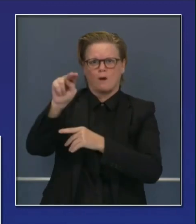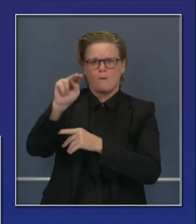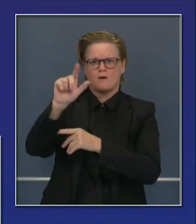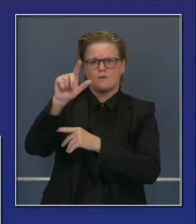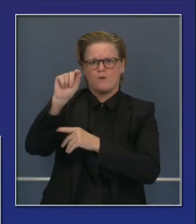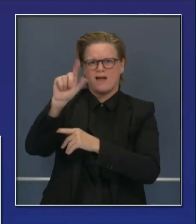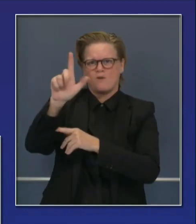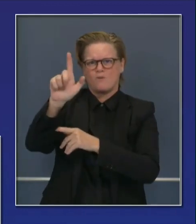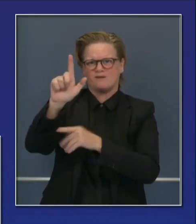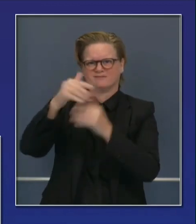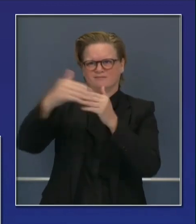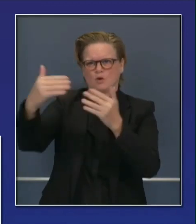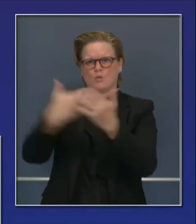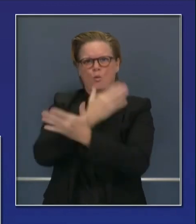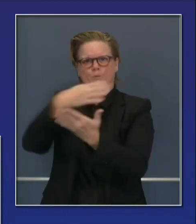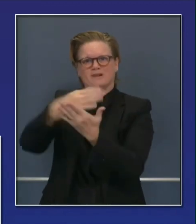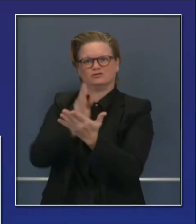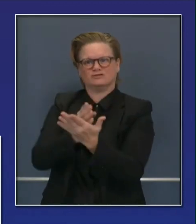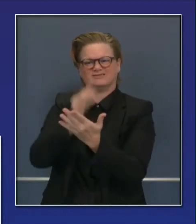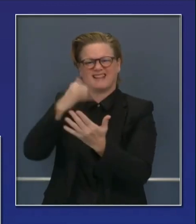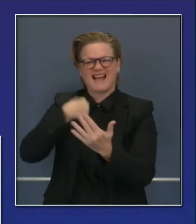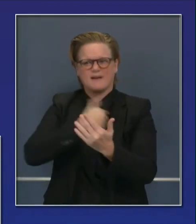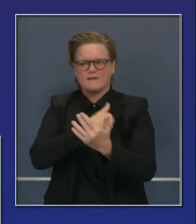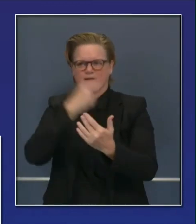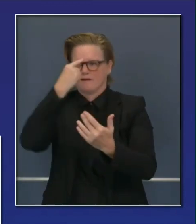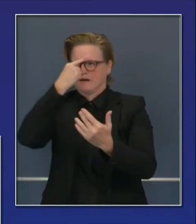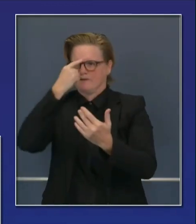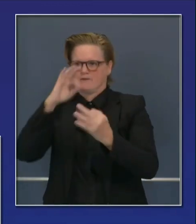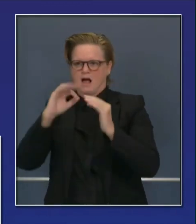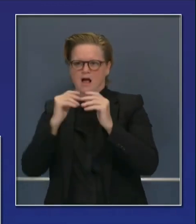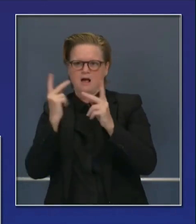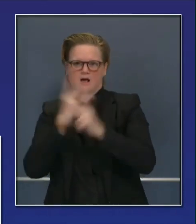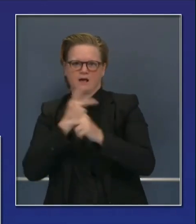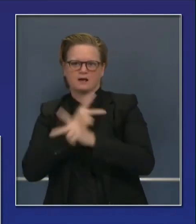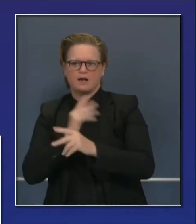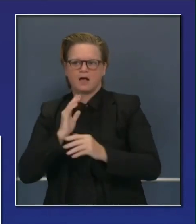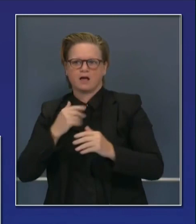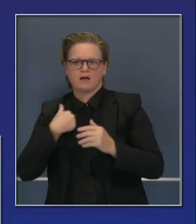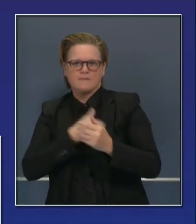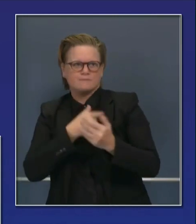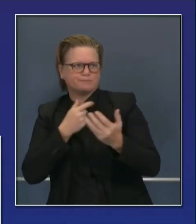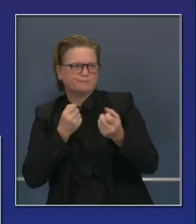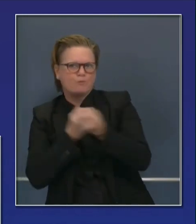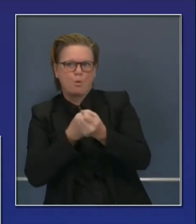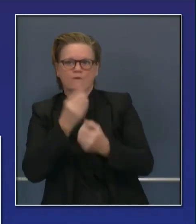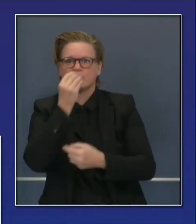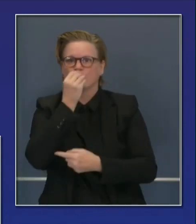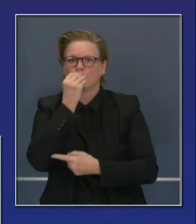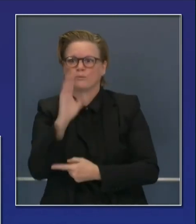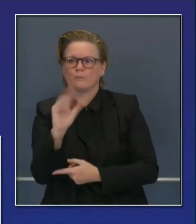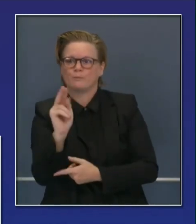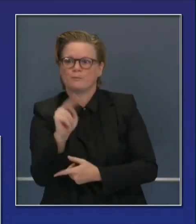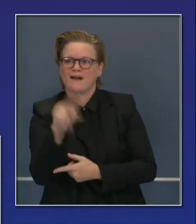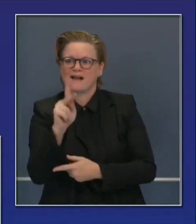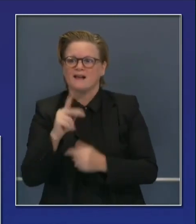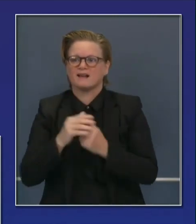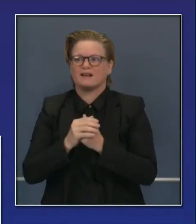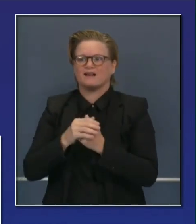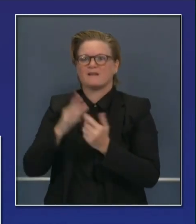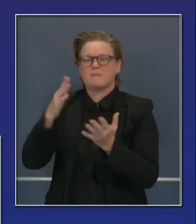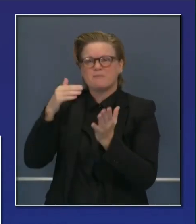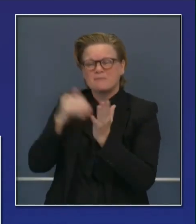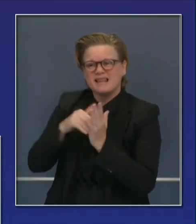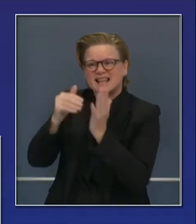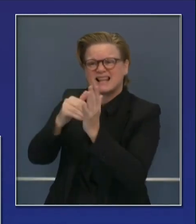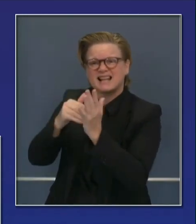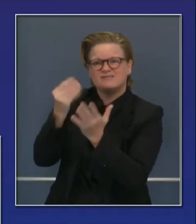needs of our food banks, but I want folks to know of over $100 million of additional supports we've recently provided.